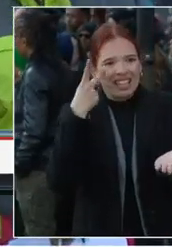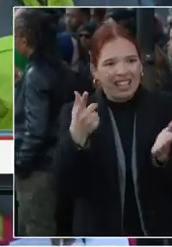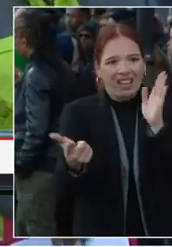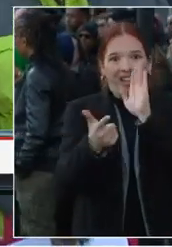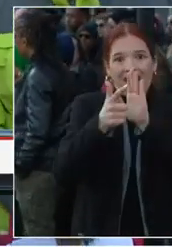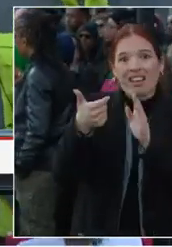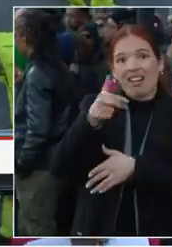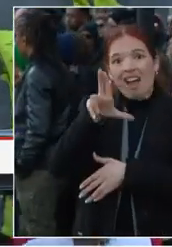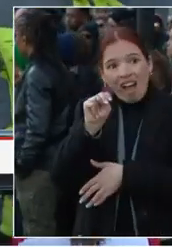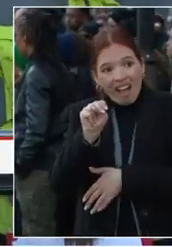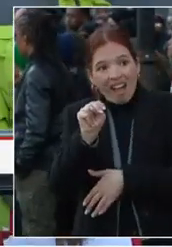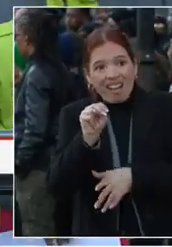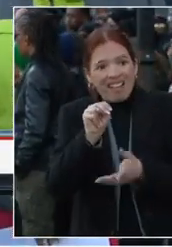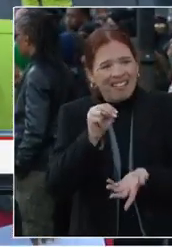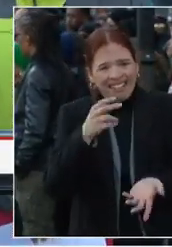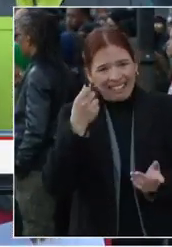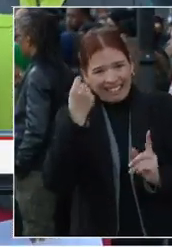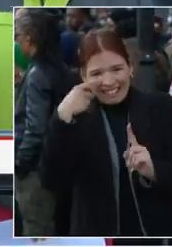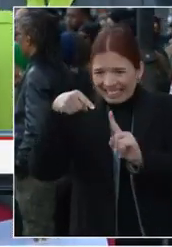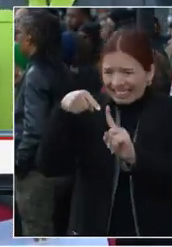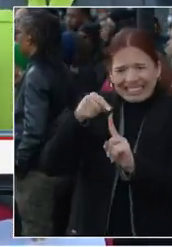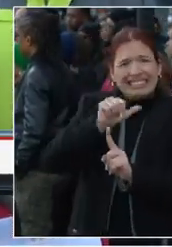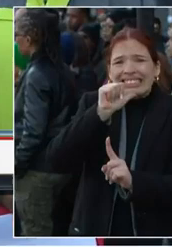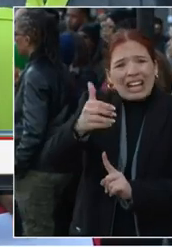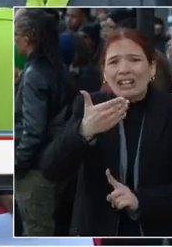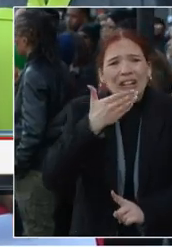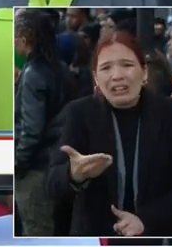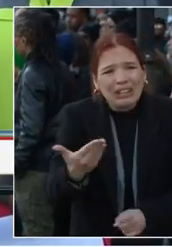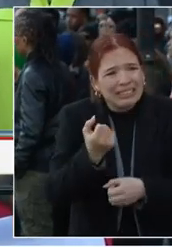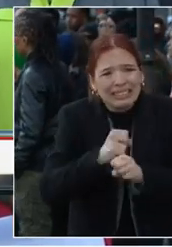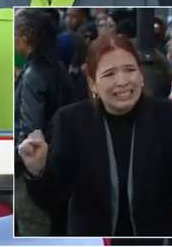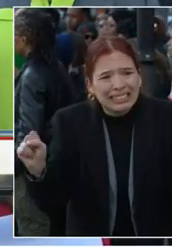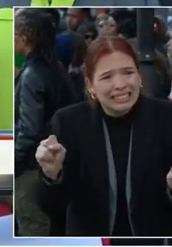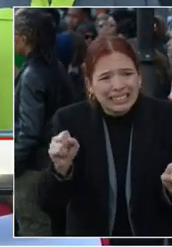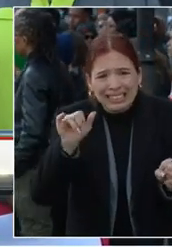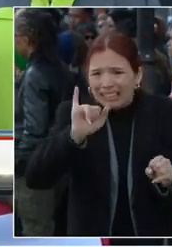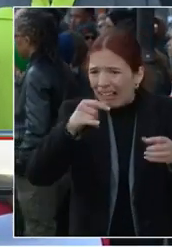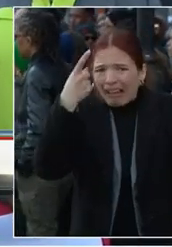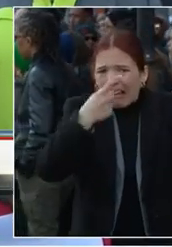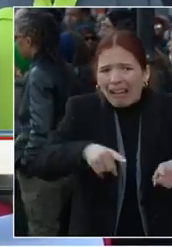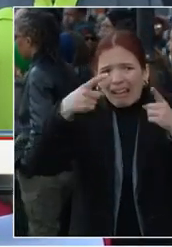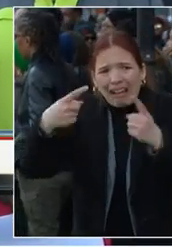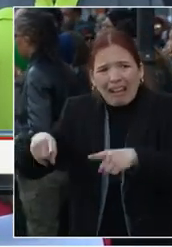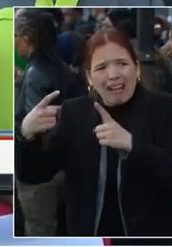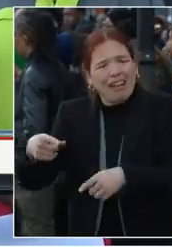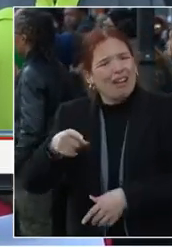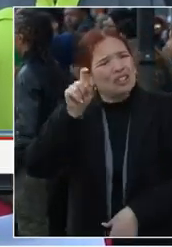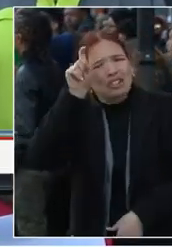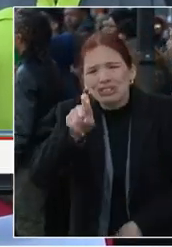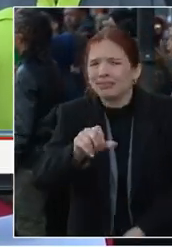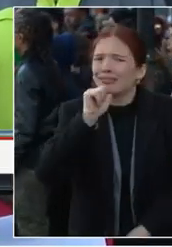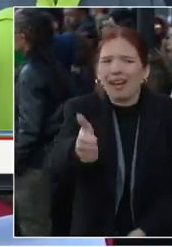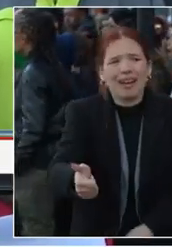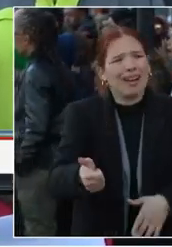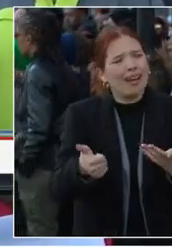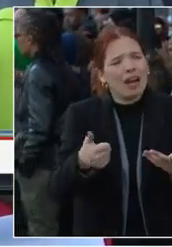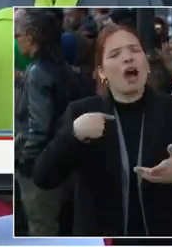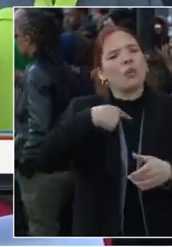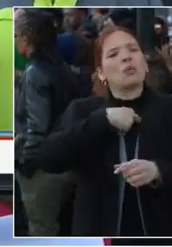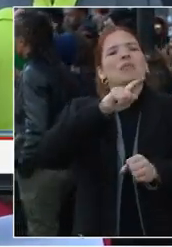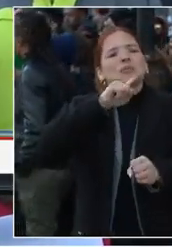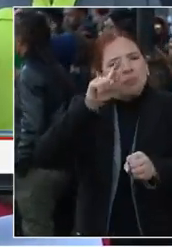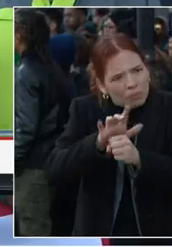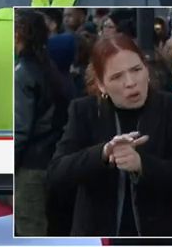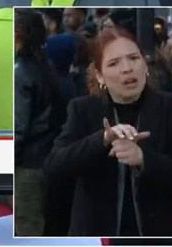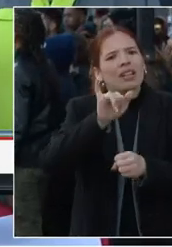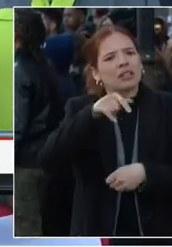good intentions and nothing good comes from the use of these illegal firearms in our communities. So I am committed to it. The mayor is committed to it.